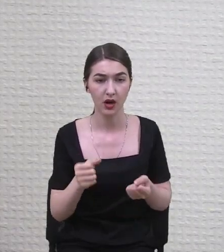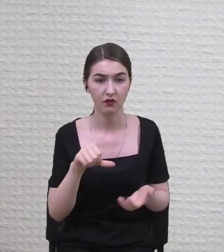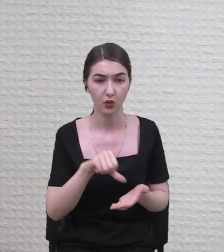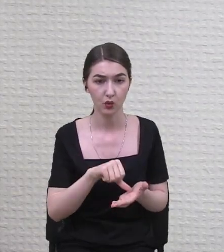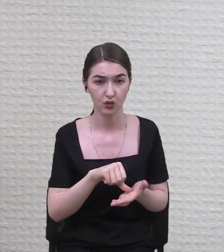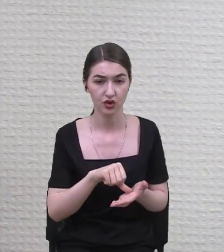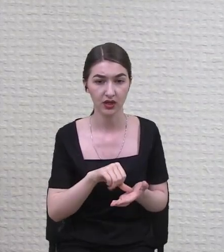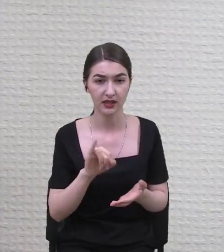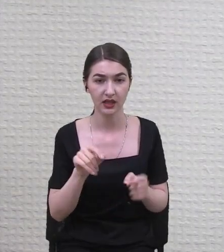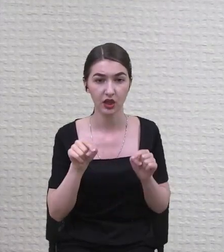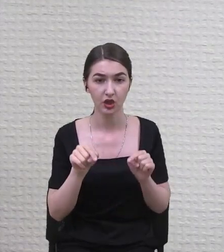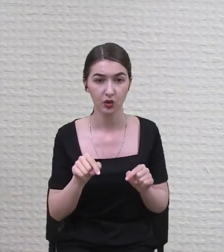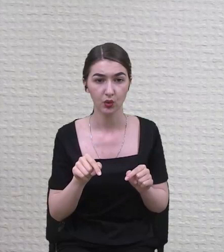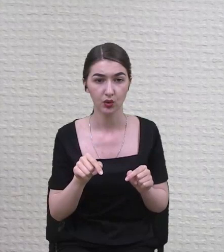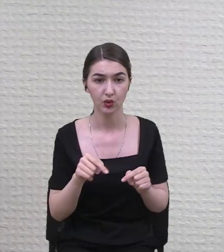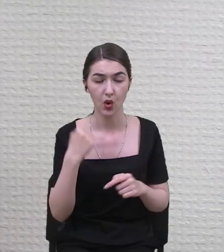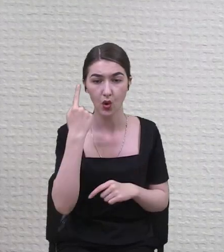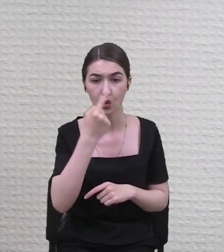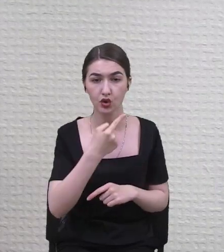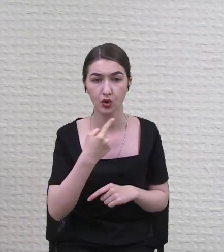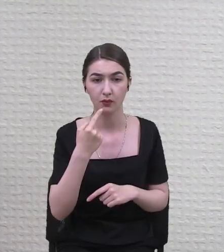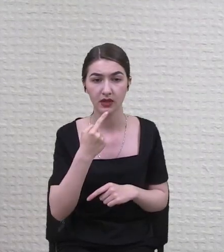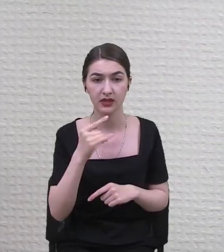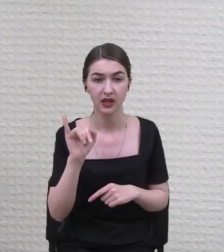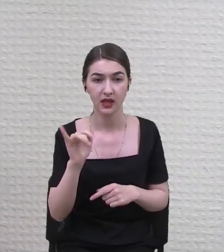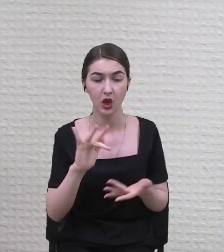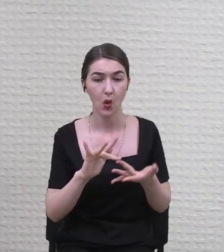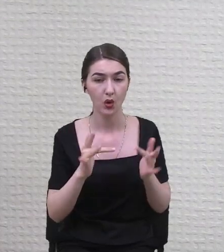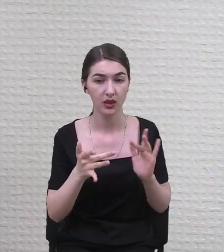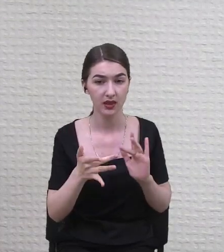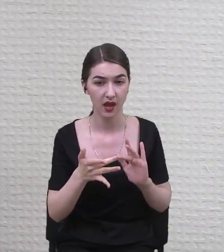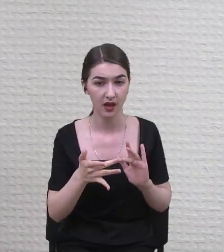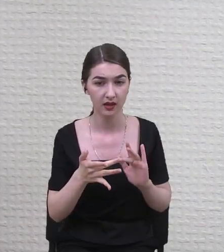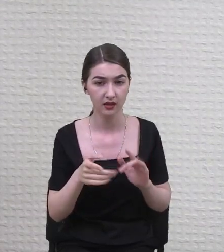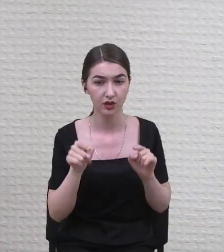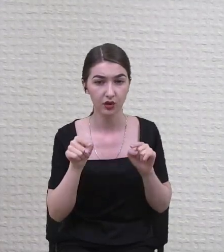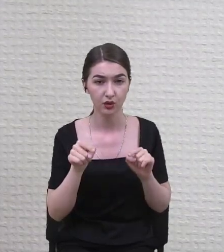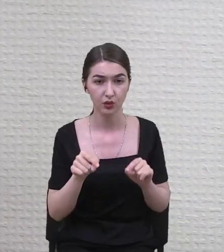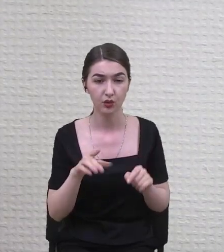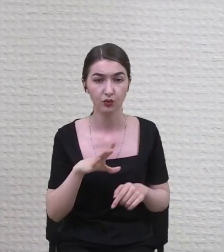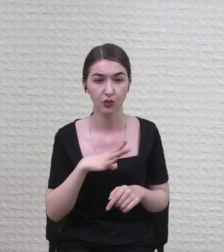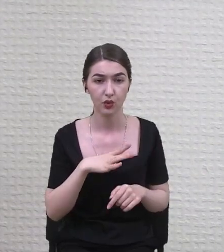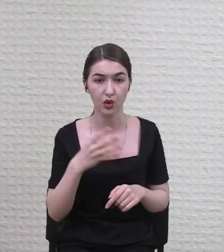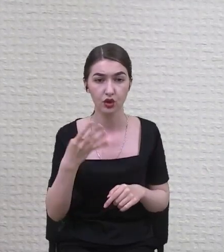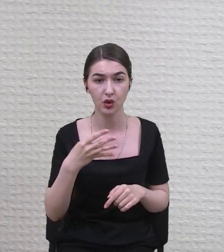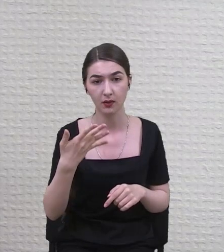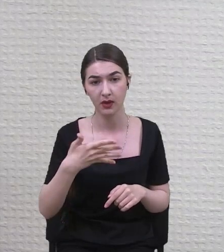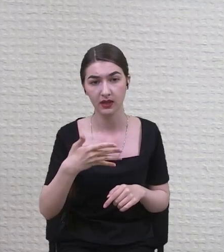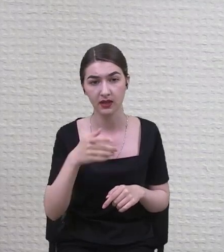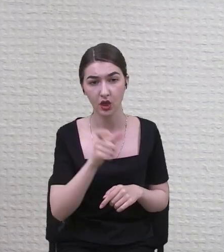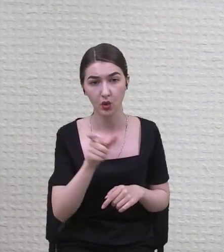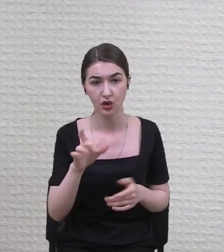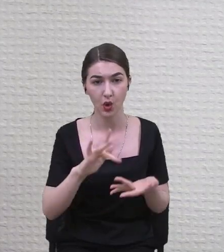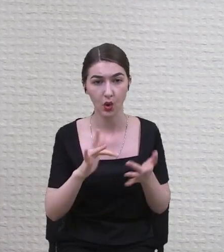20 and about 40 or 50 more online that have joined in from both local NGOs, international NGOs,